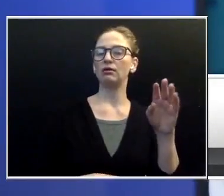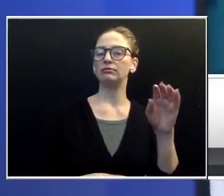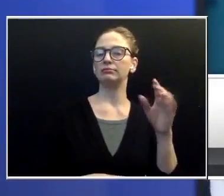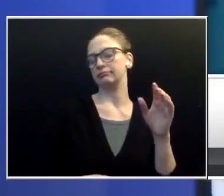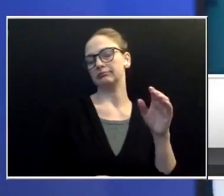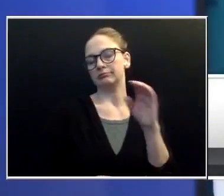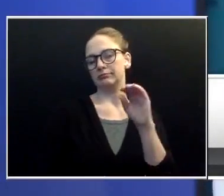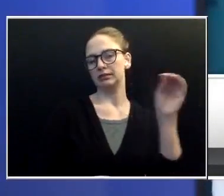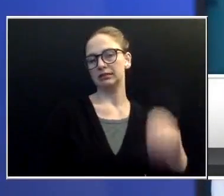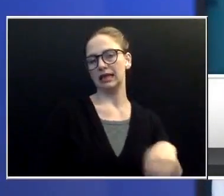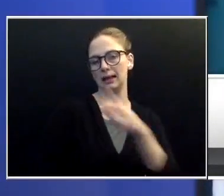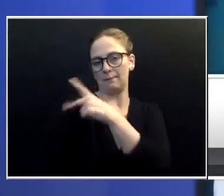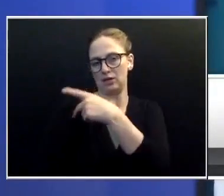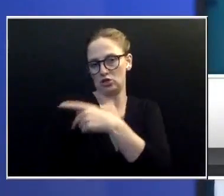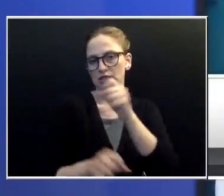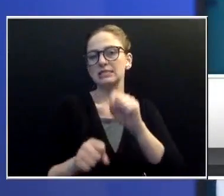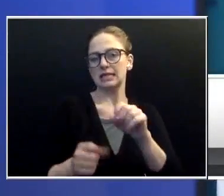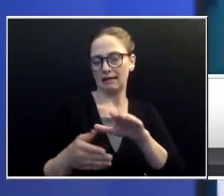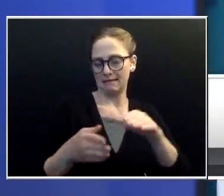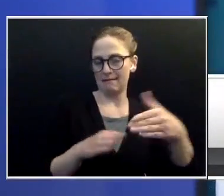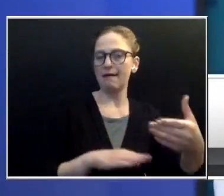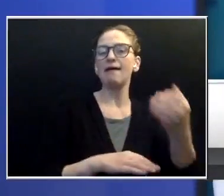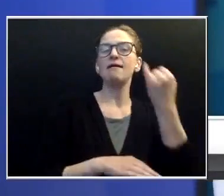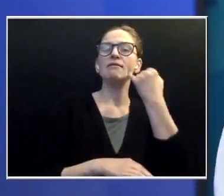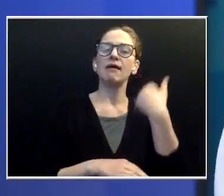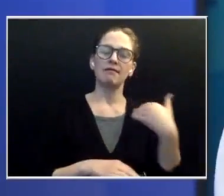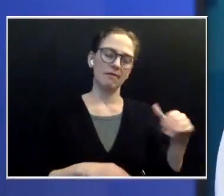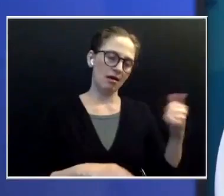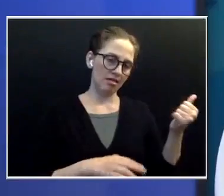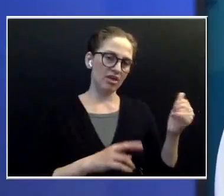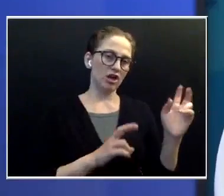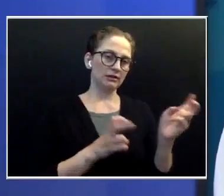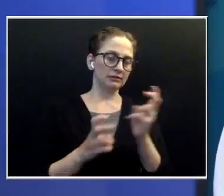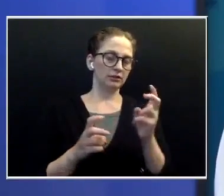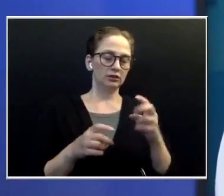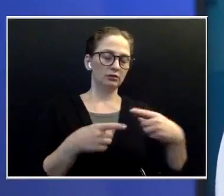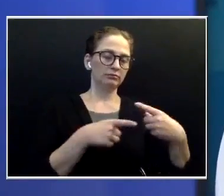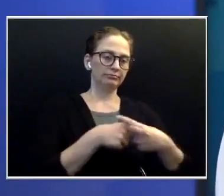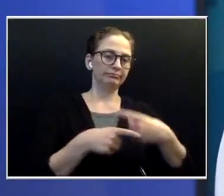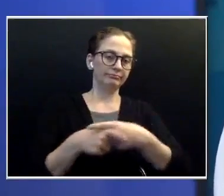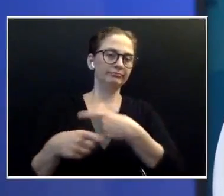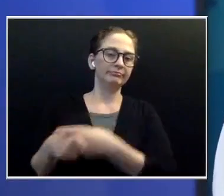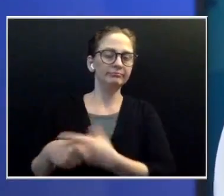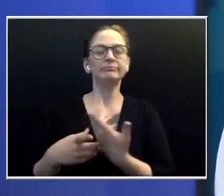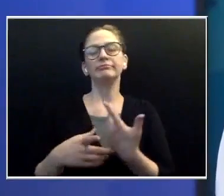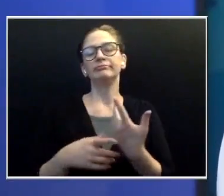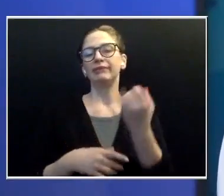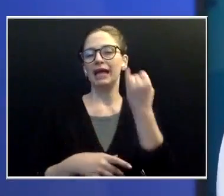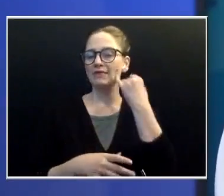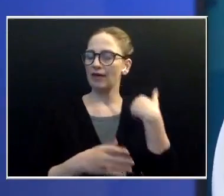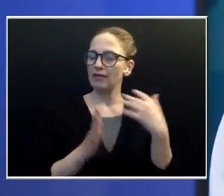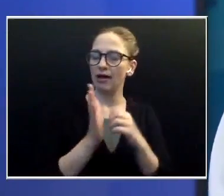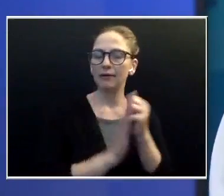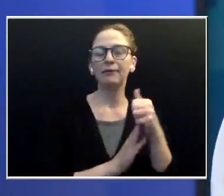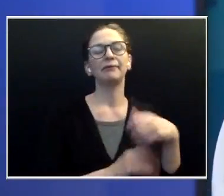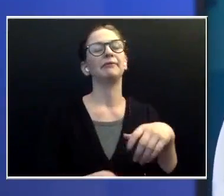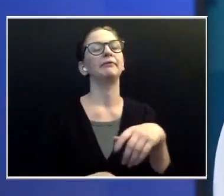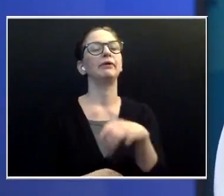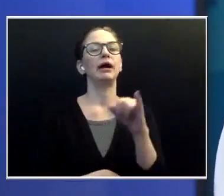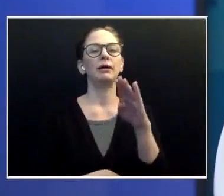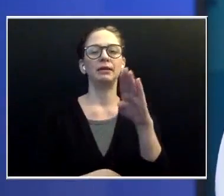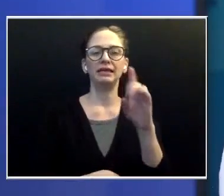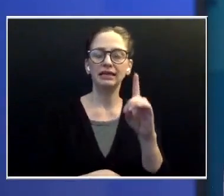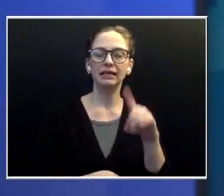risk factors for having severe disease, as I say, patients with malignancy, patients with IBD, actually, so they can even die more. So they can die